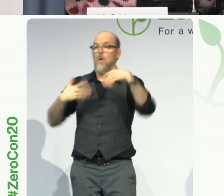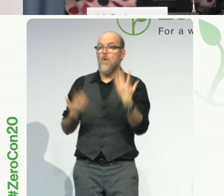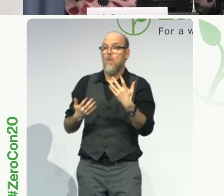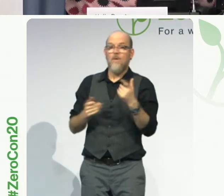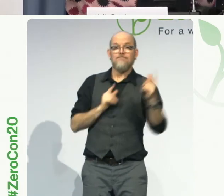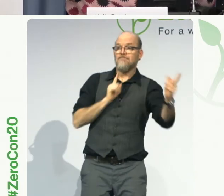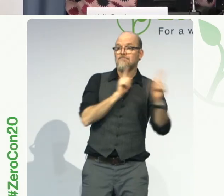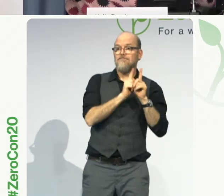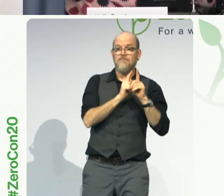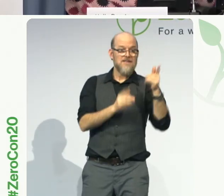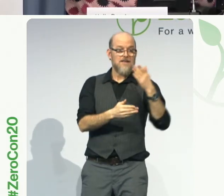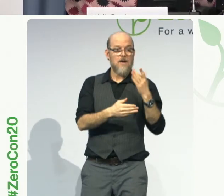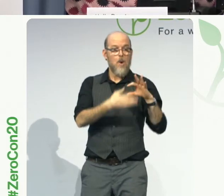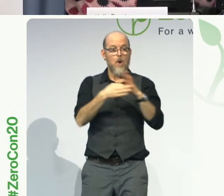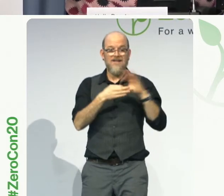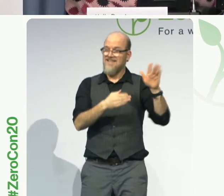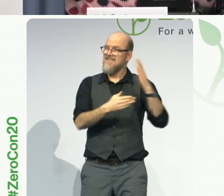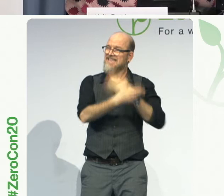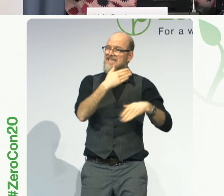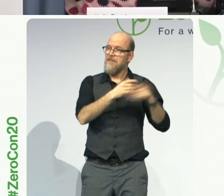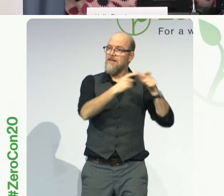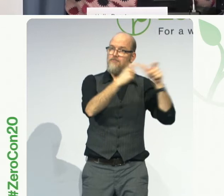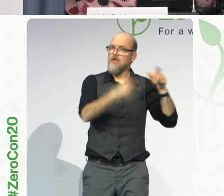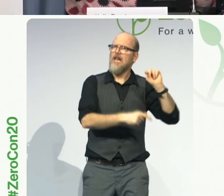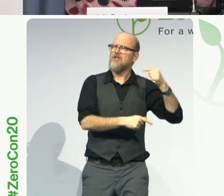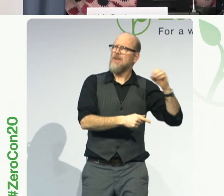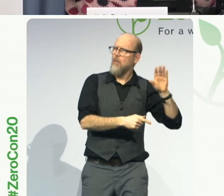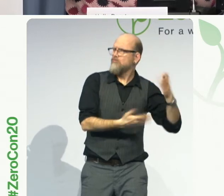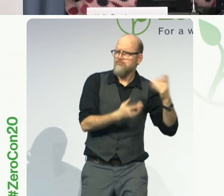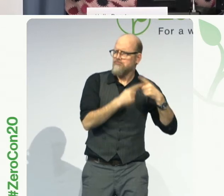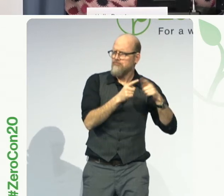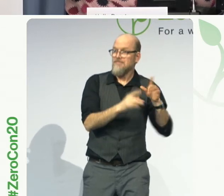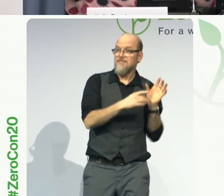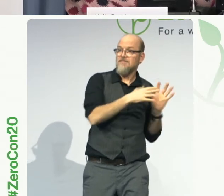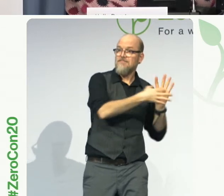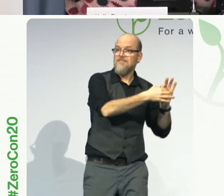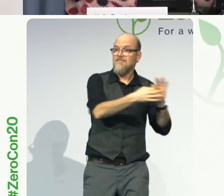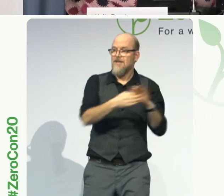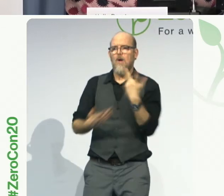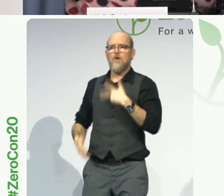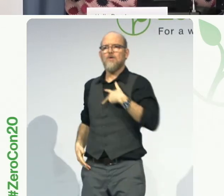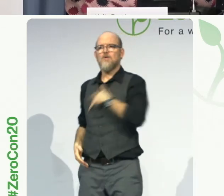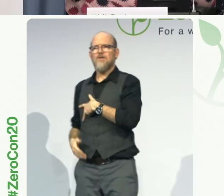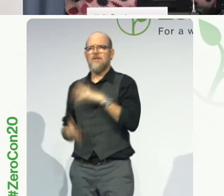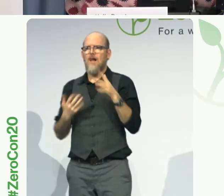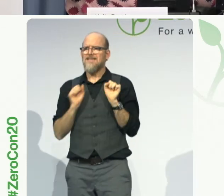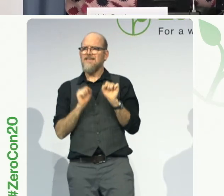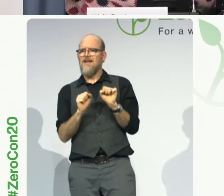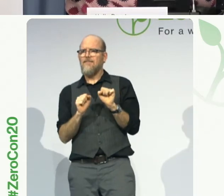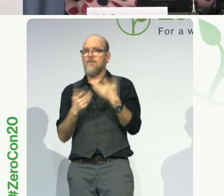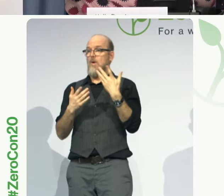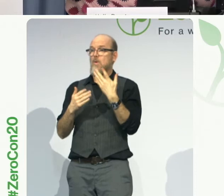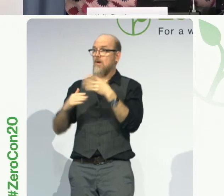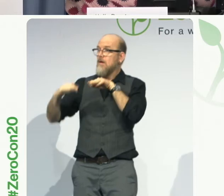NGOs. We are advising concerning social security, the flight context, and as